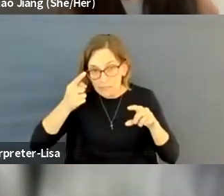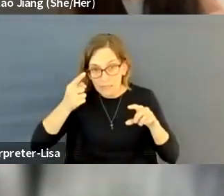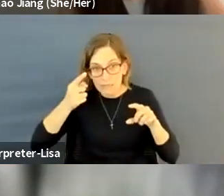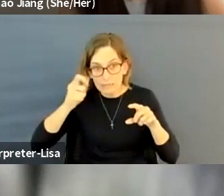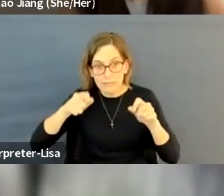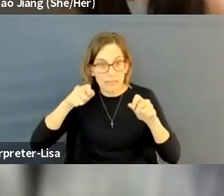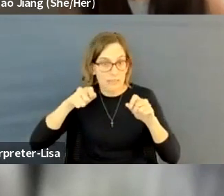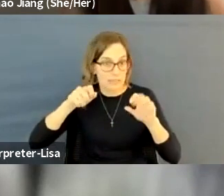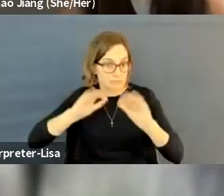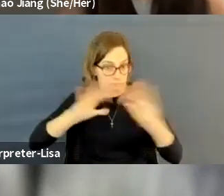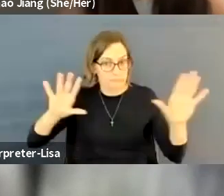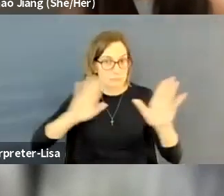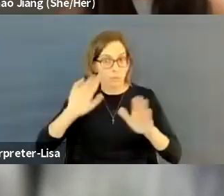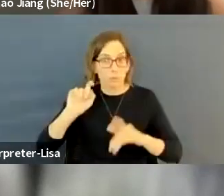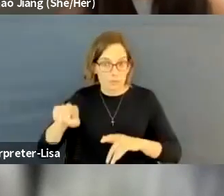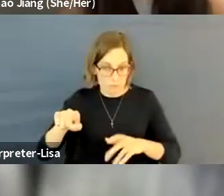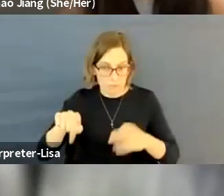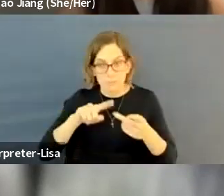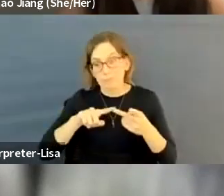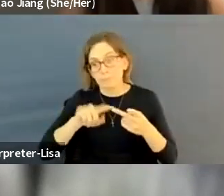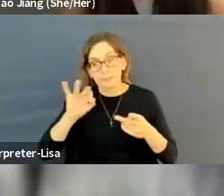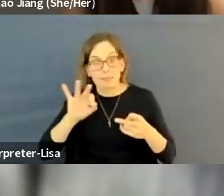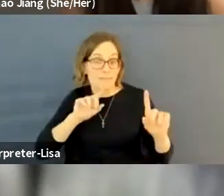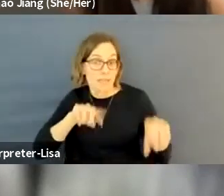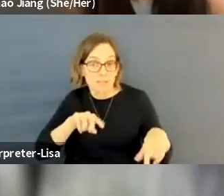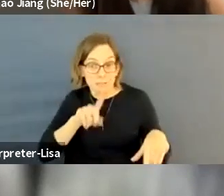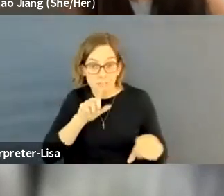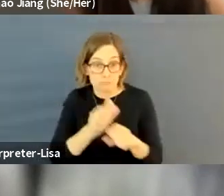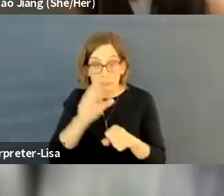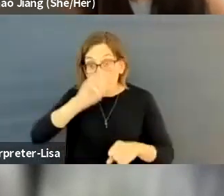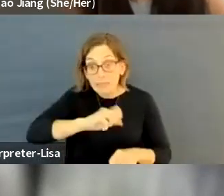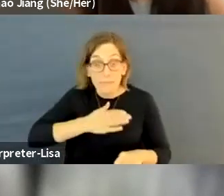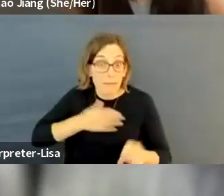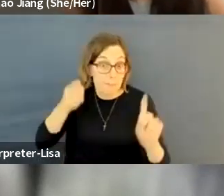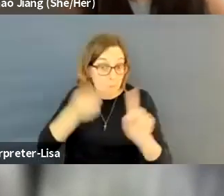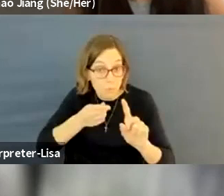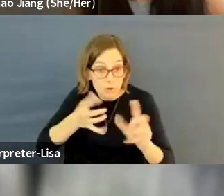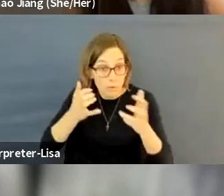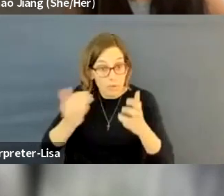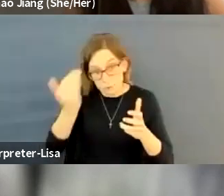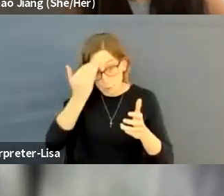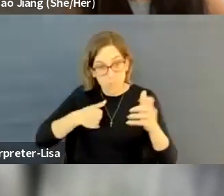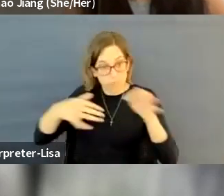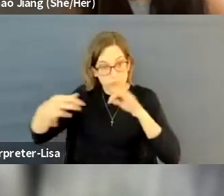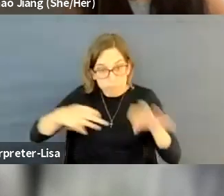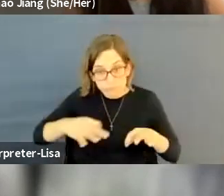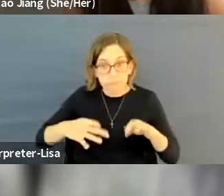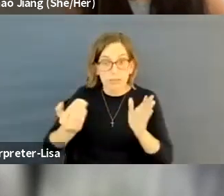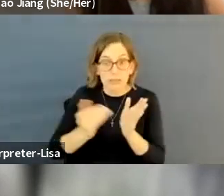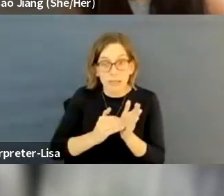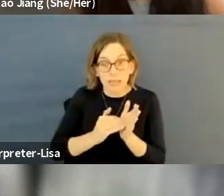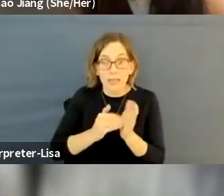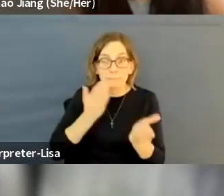articulate your question? And then I'll answer if this student genuinely missed some point and want to know, and I'll articulate, even